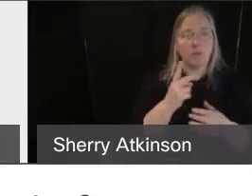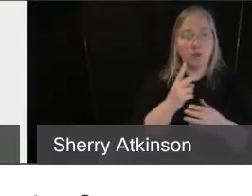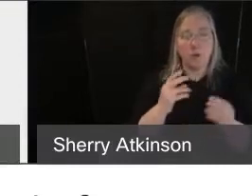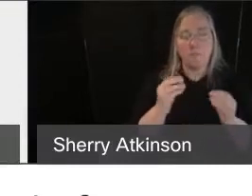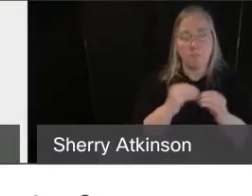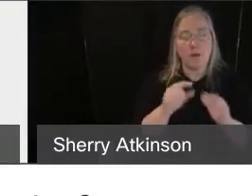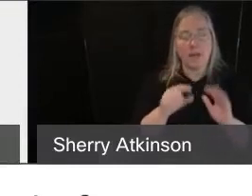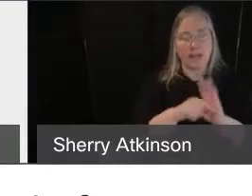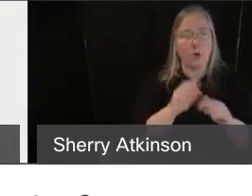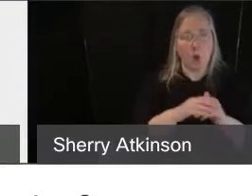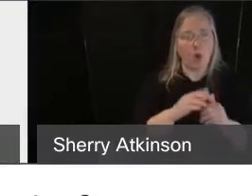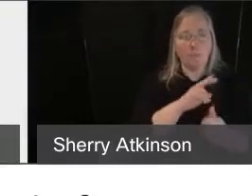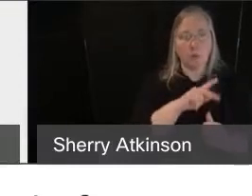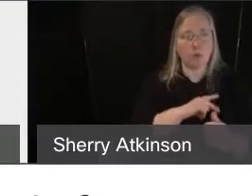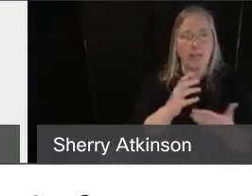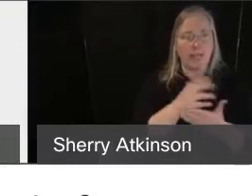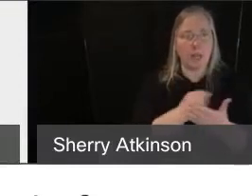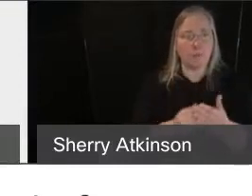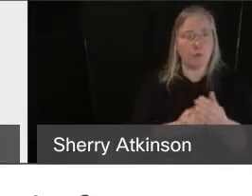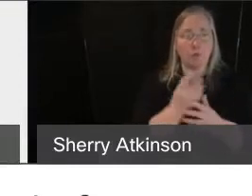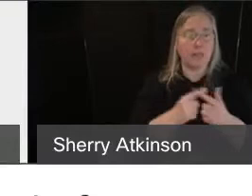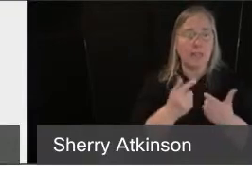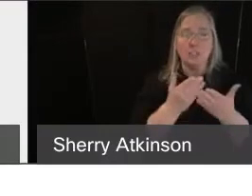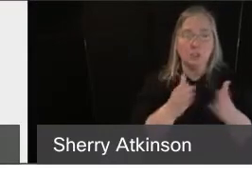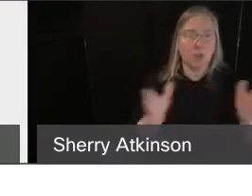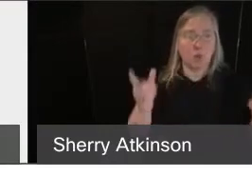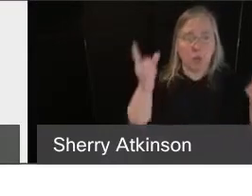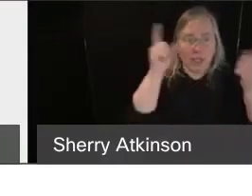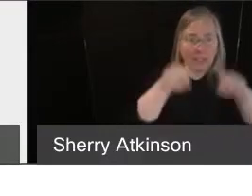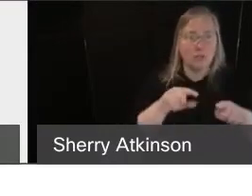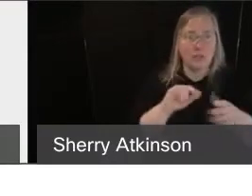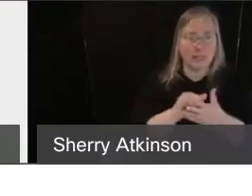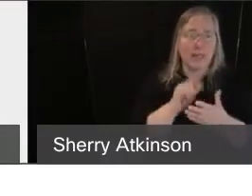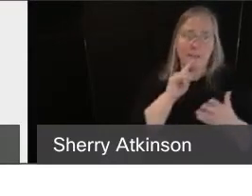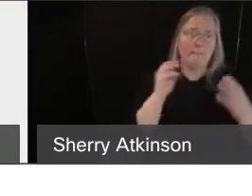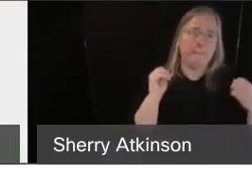But the general consensus is that Maryland is going to recover.